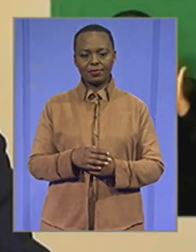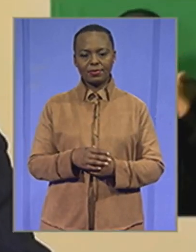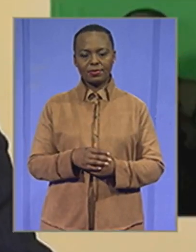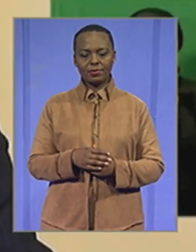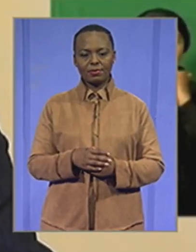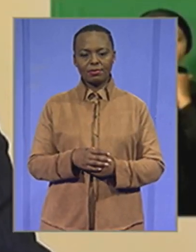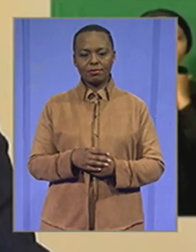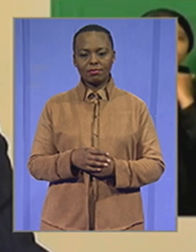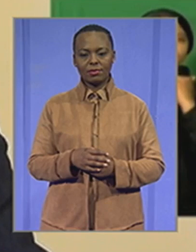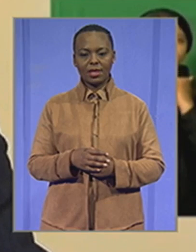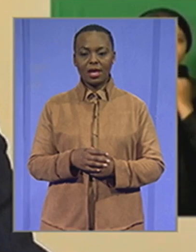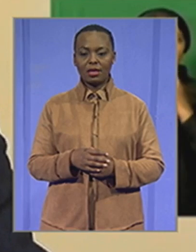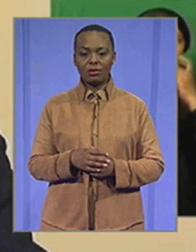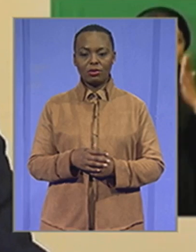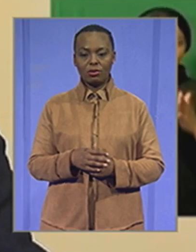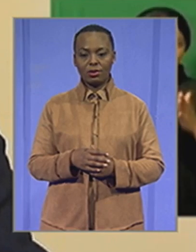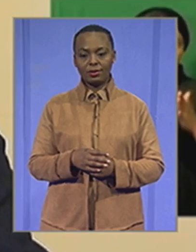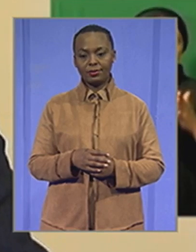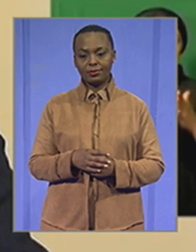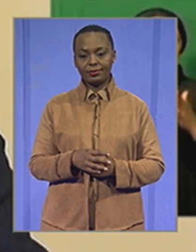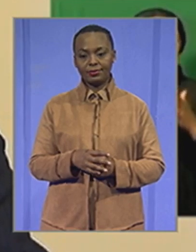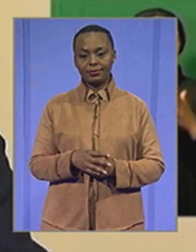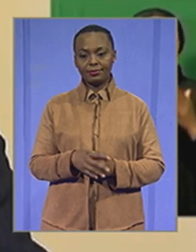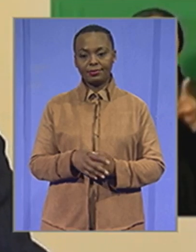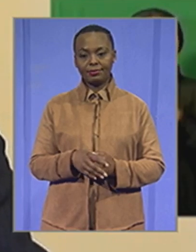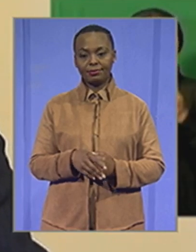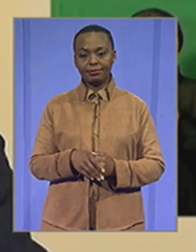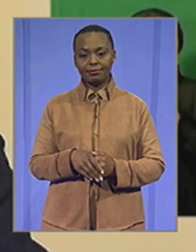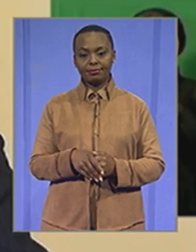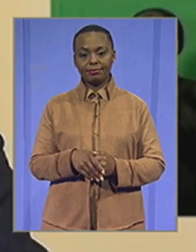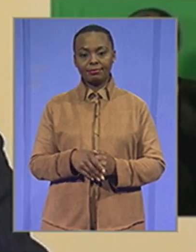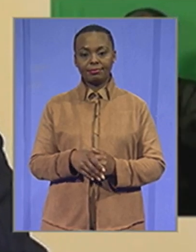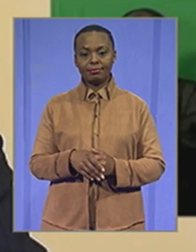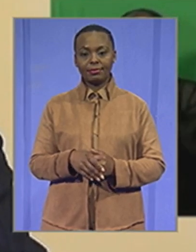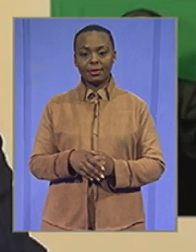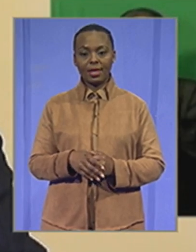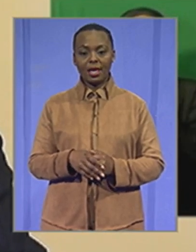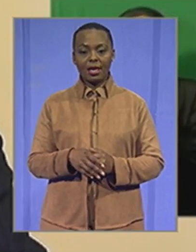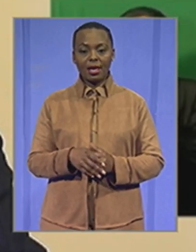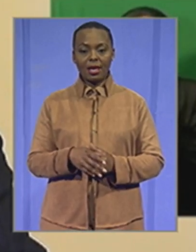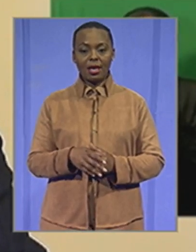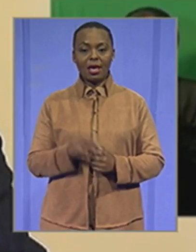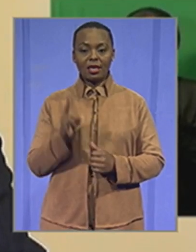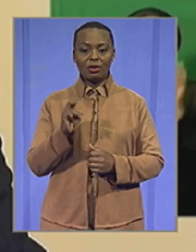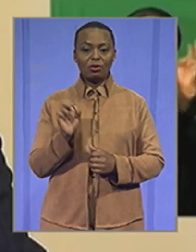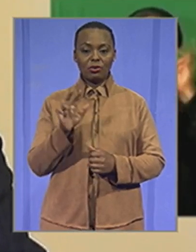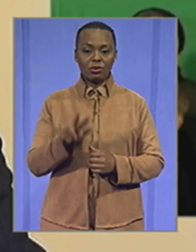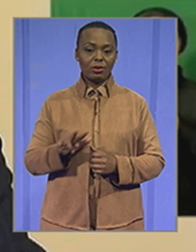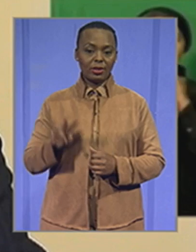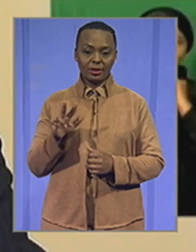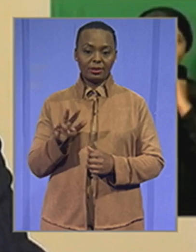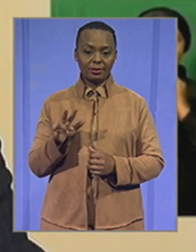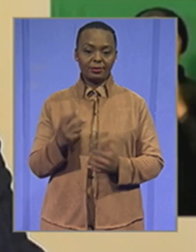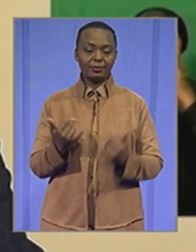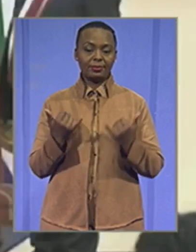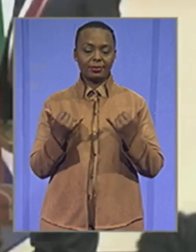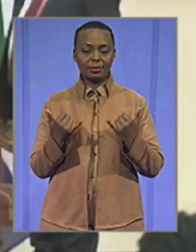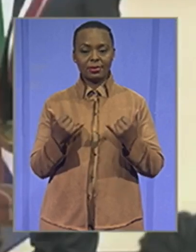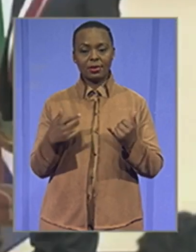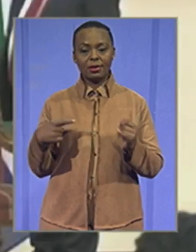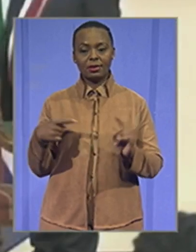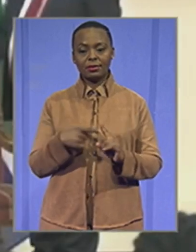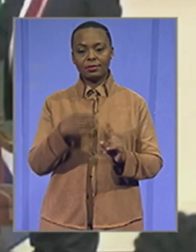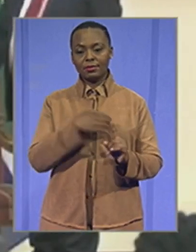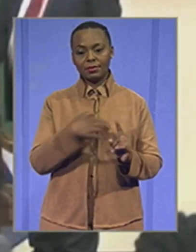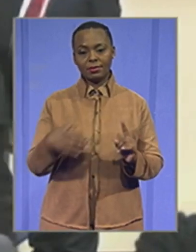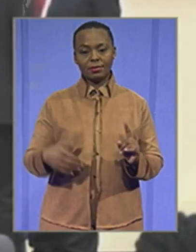Fane a tsibogela puo e ka ga seemo sa bosetšhaba ka 2018, Cyril Ramaphosa o itsisitse maikelelo a gagwe a